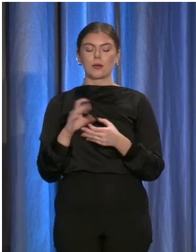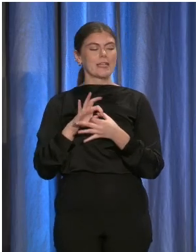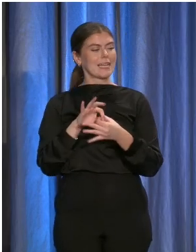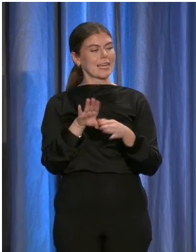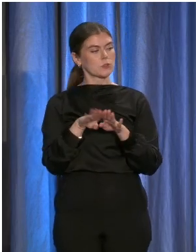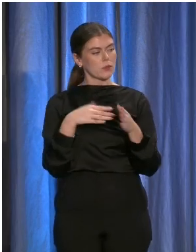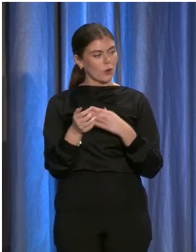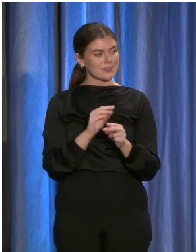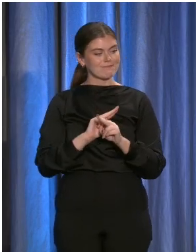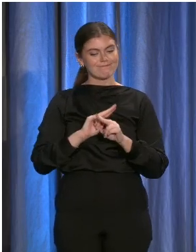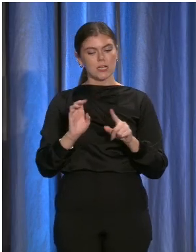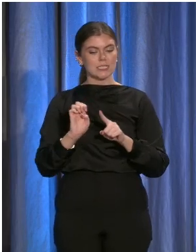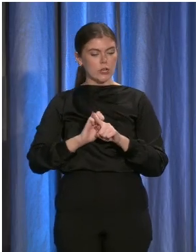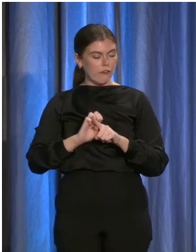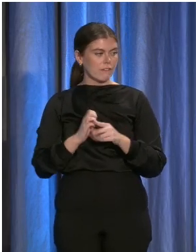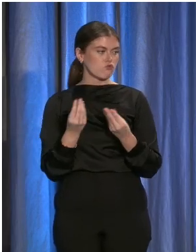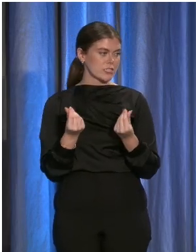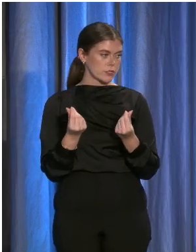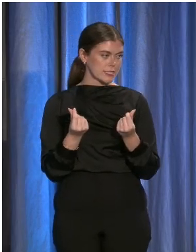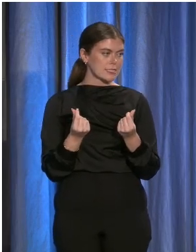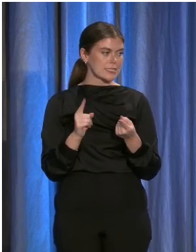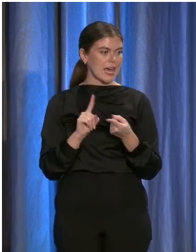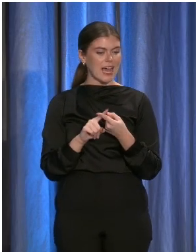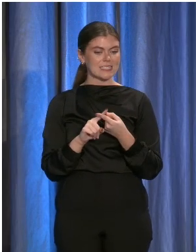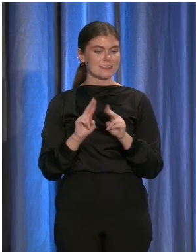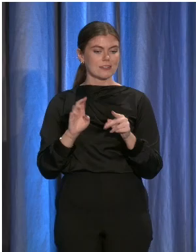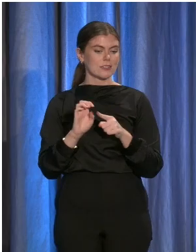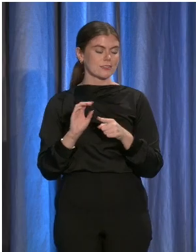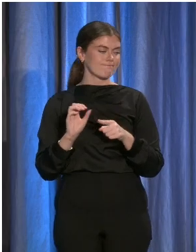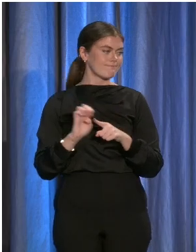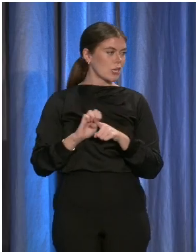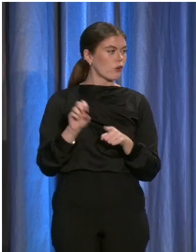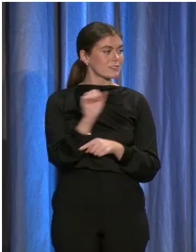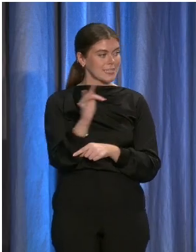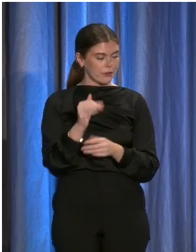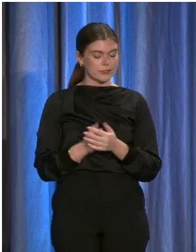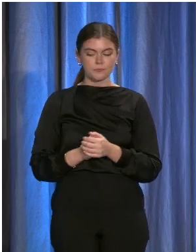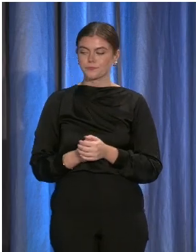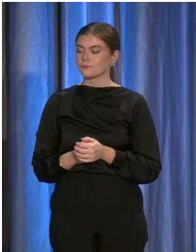with insufficiency in resource and scarcity. So,